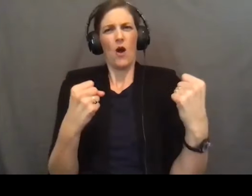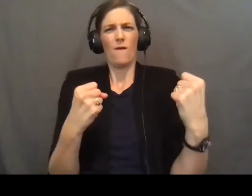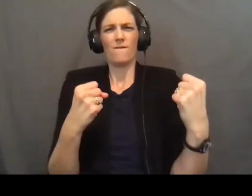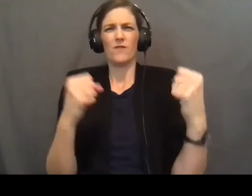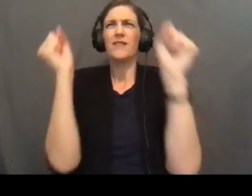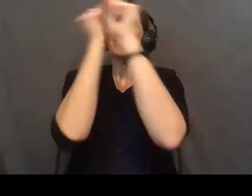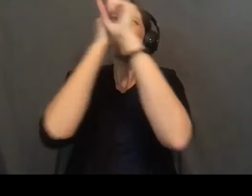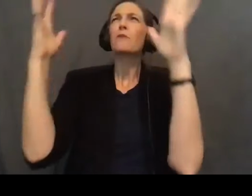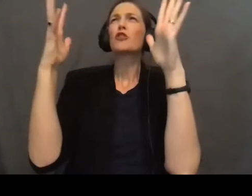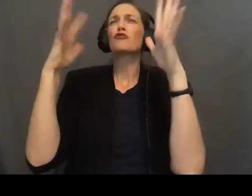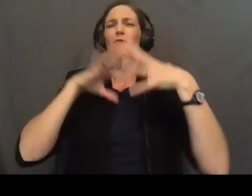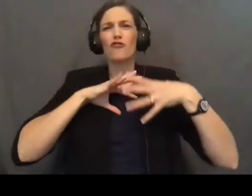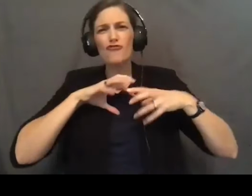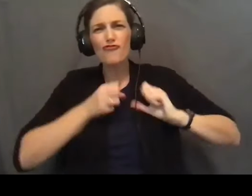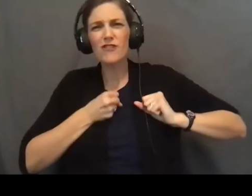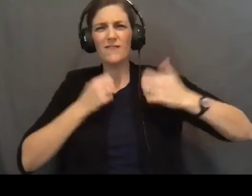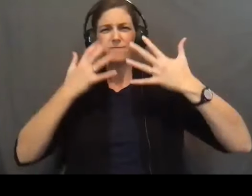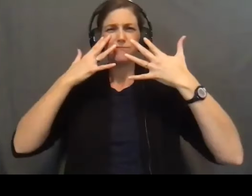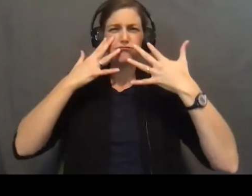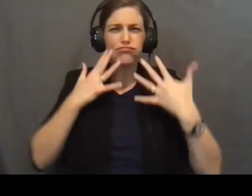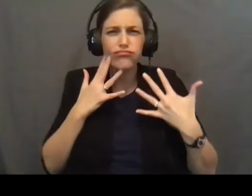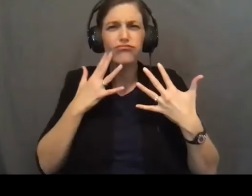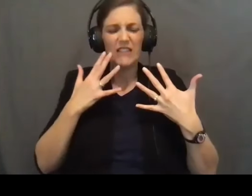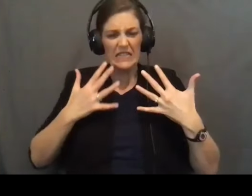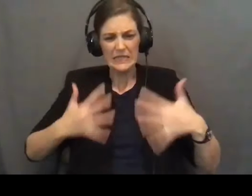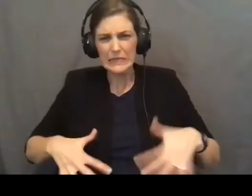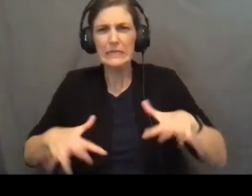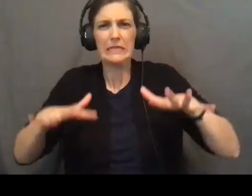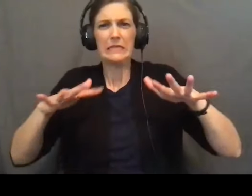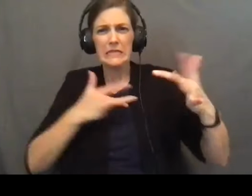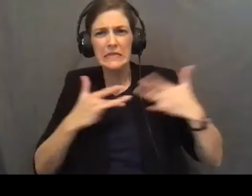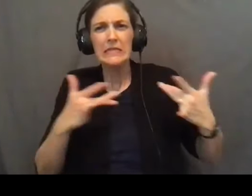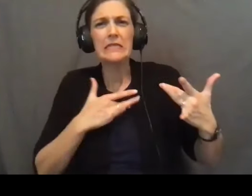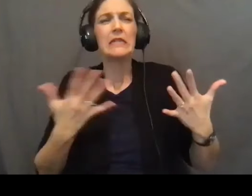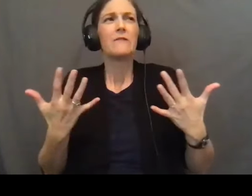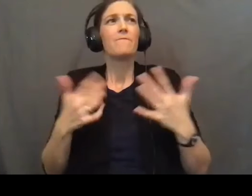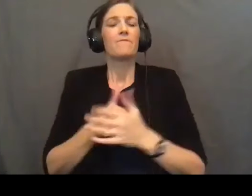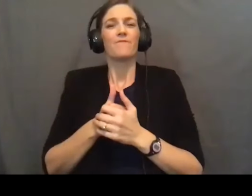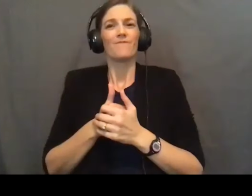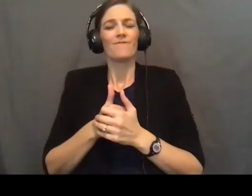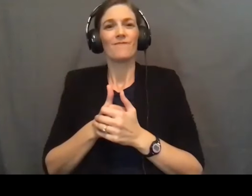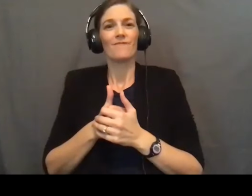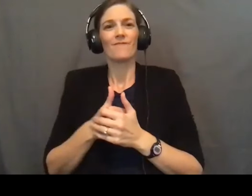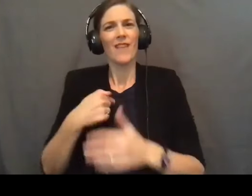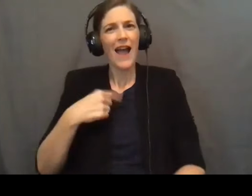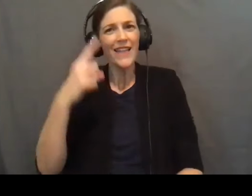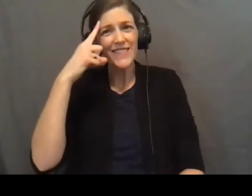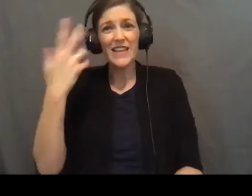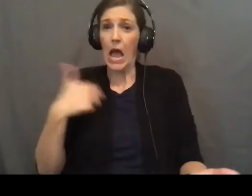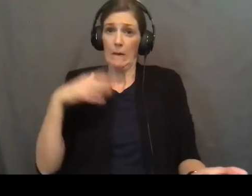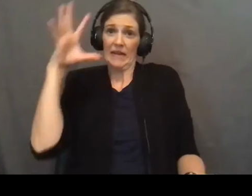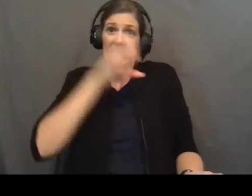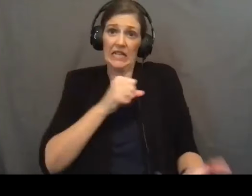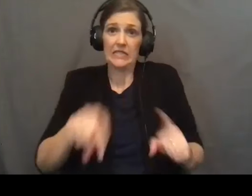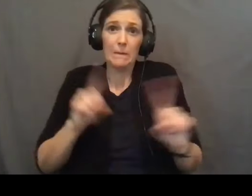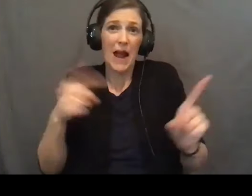grief and of mourning and of really even anxiety. They can be used in that way. And I think I'm just guessing,